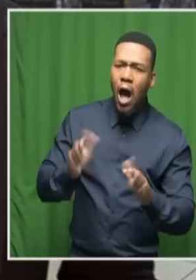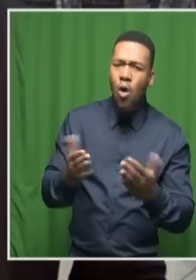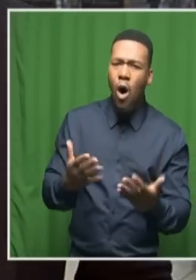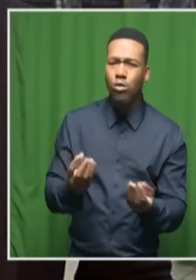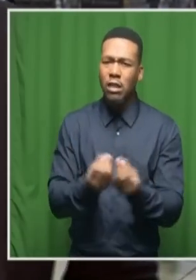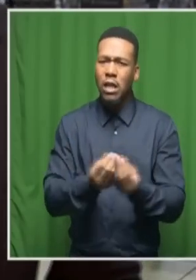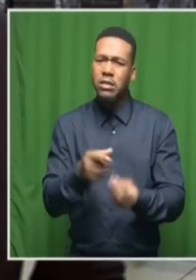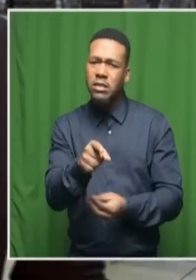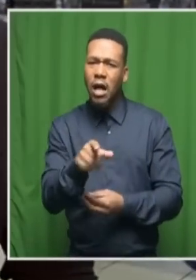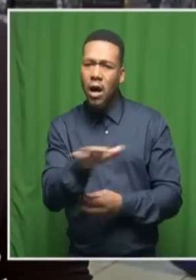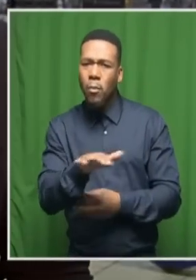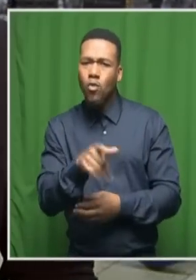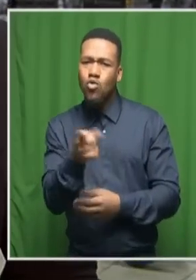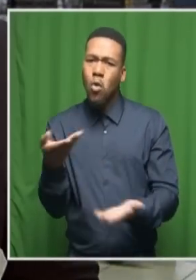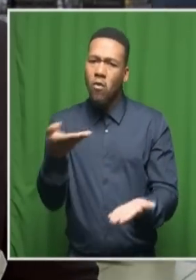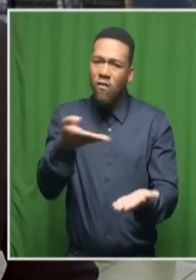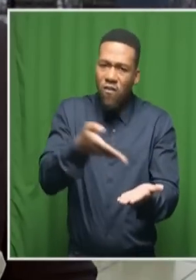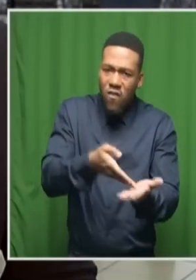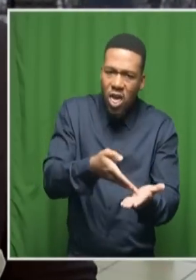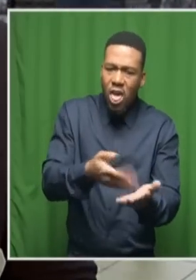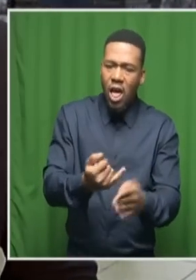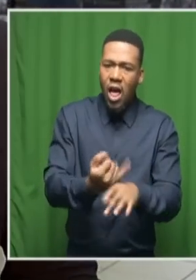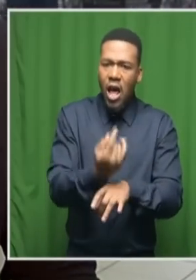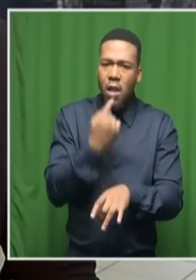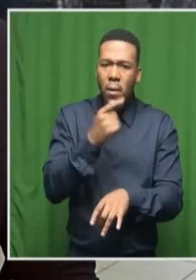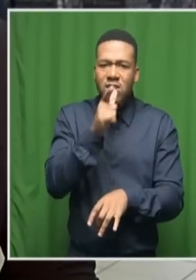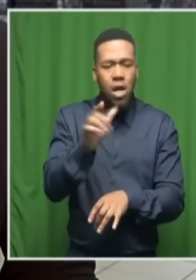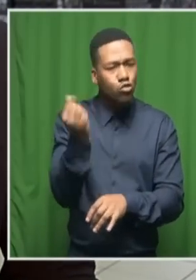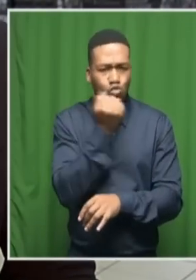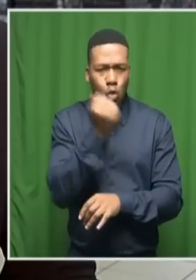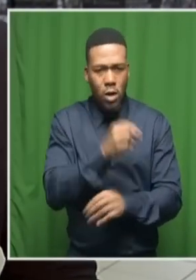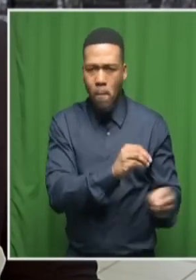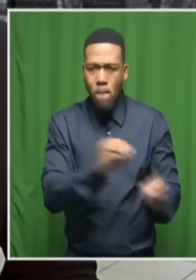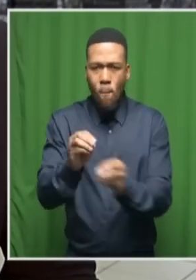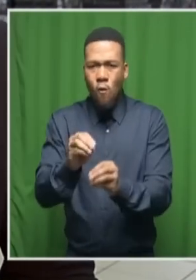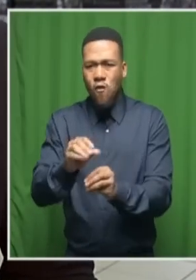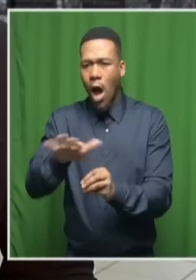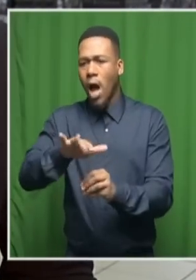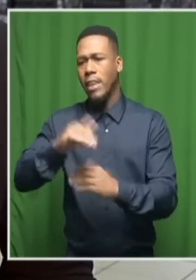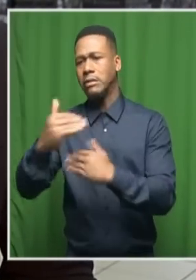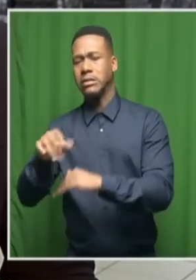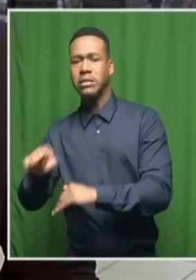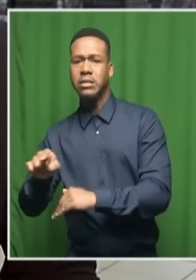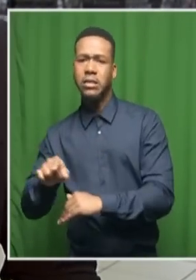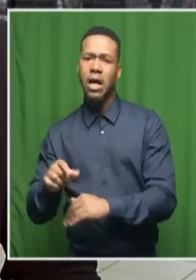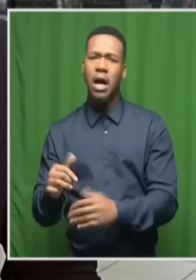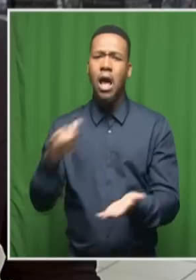was the arrivals floor. You were told to leave there and move to another section of the airport. What's happening?